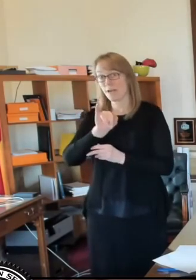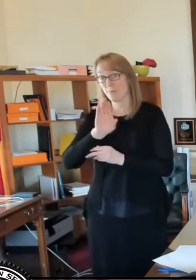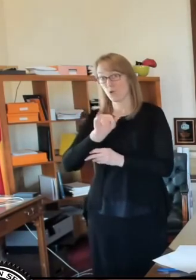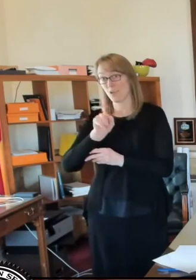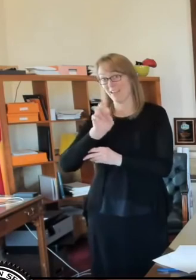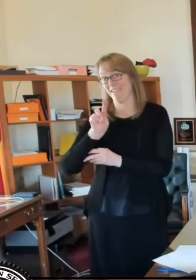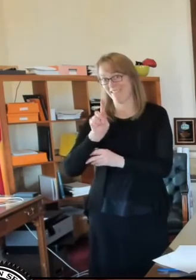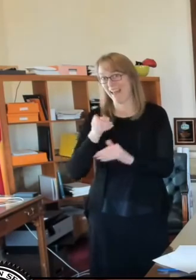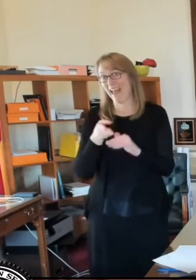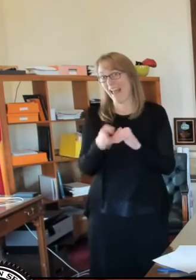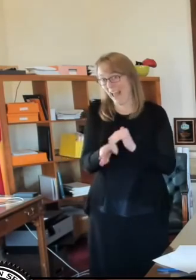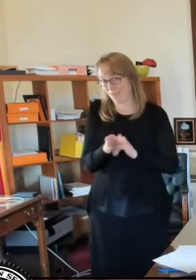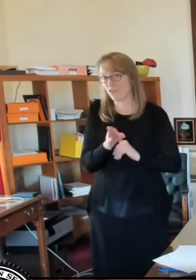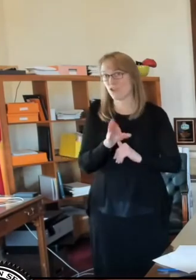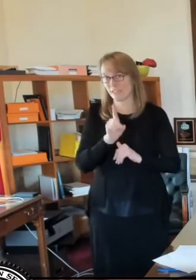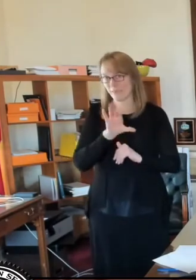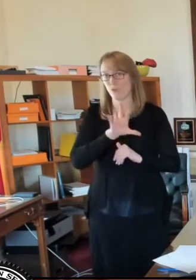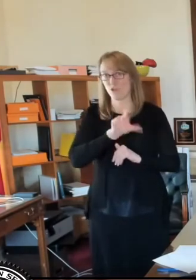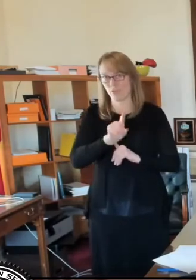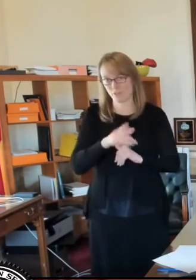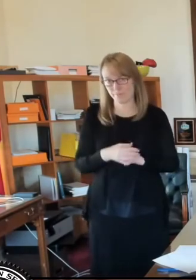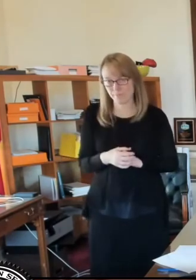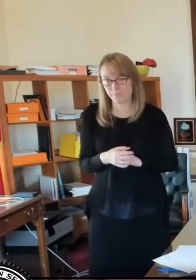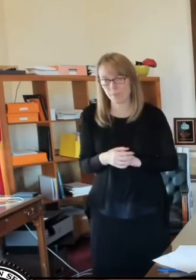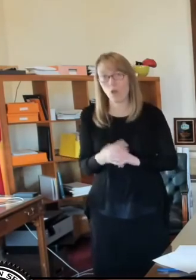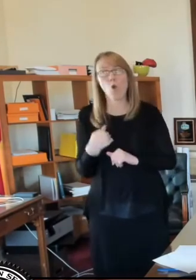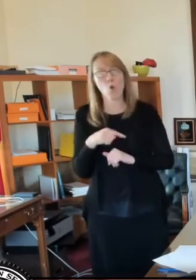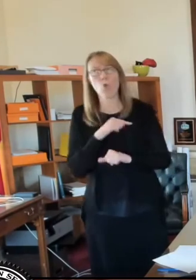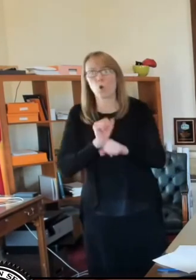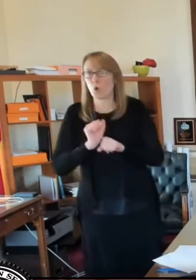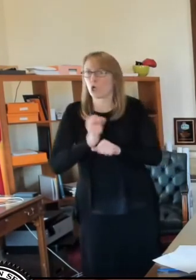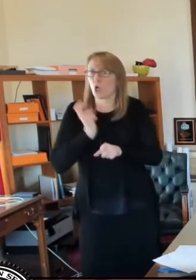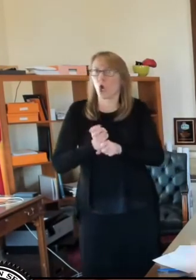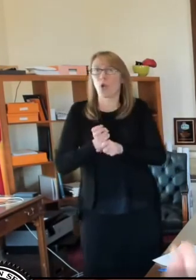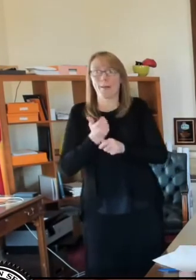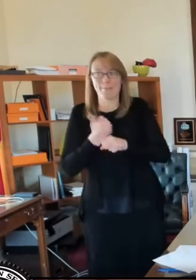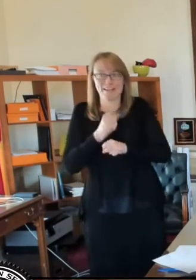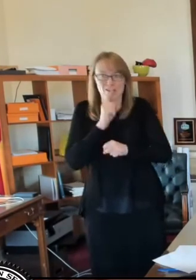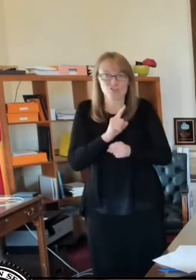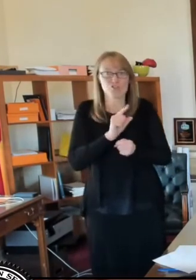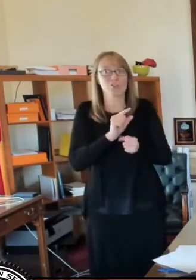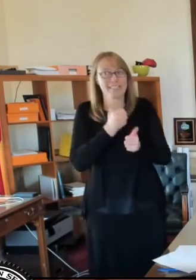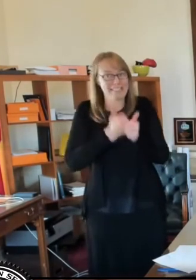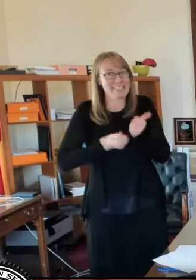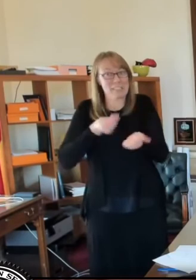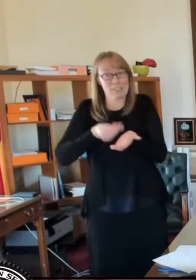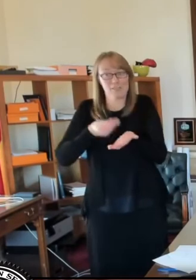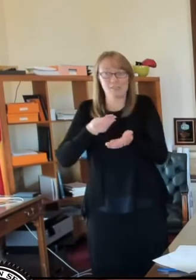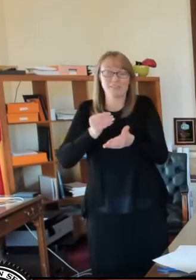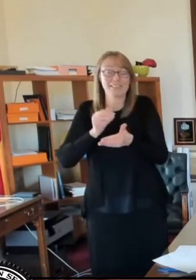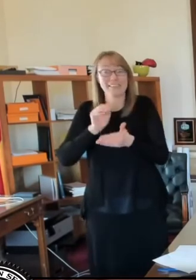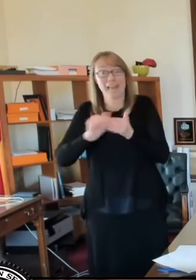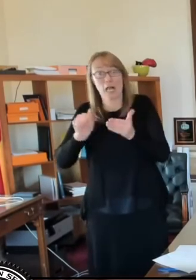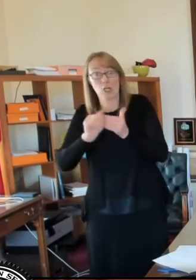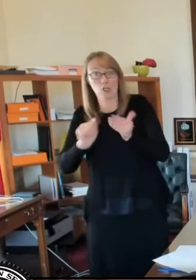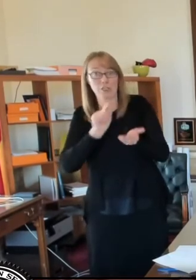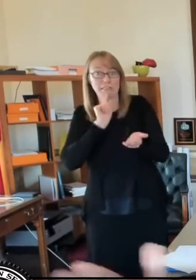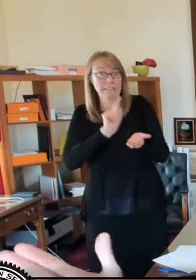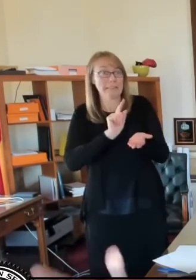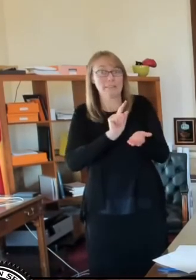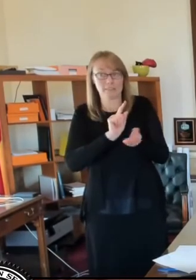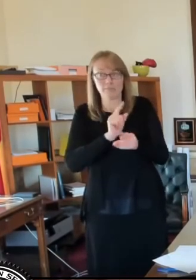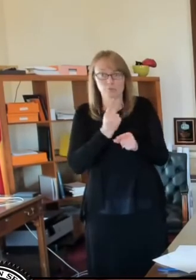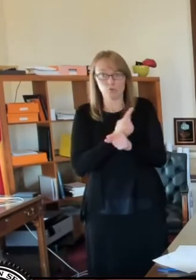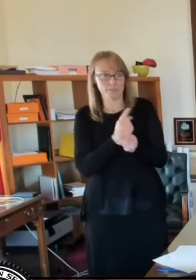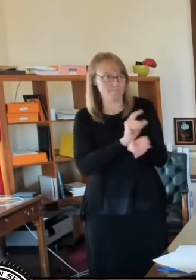hard as possible to get every dollar out the door, because we don't want to be at risk in case Congress decides, oh, never